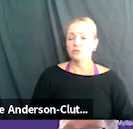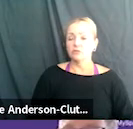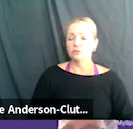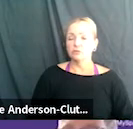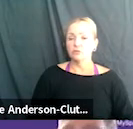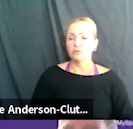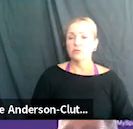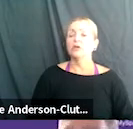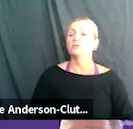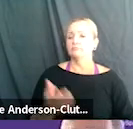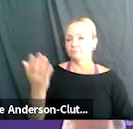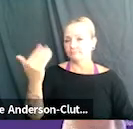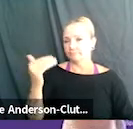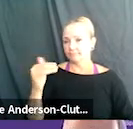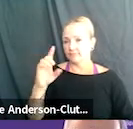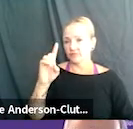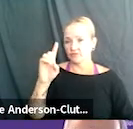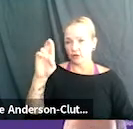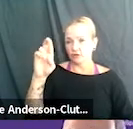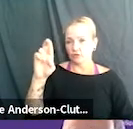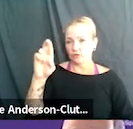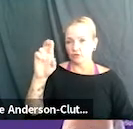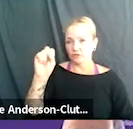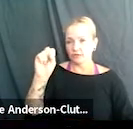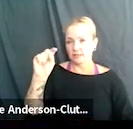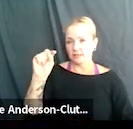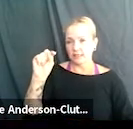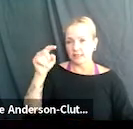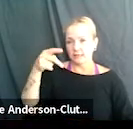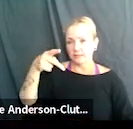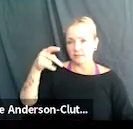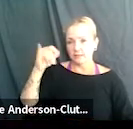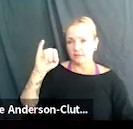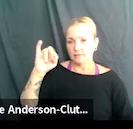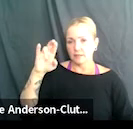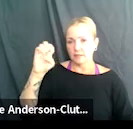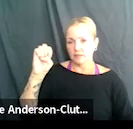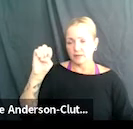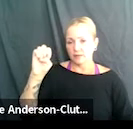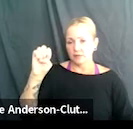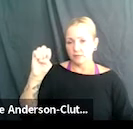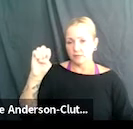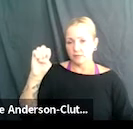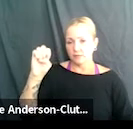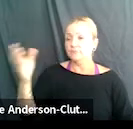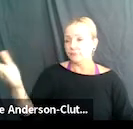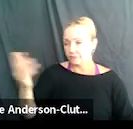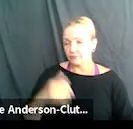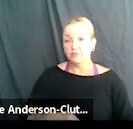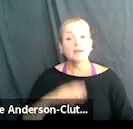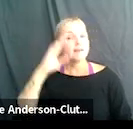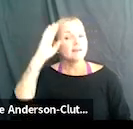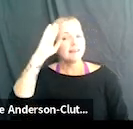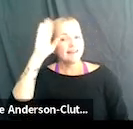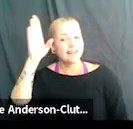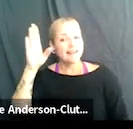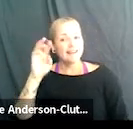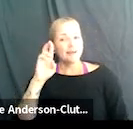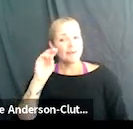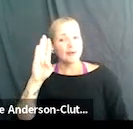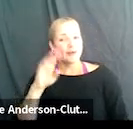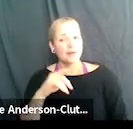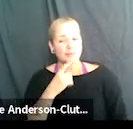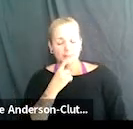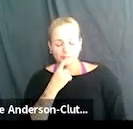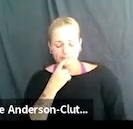Dr. St. Pierre, you just have to unmute yourself. Hi, Rob. Thank you. I am